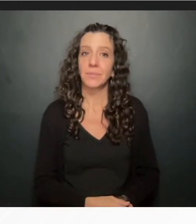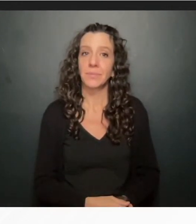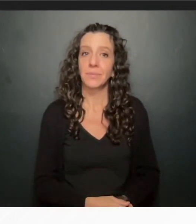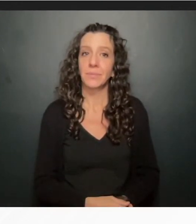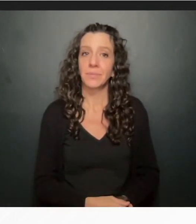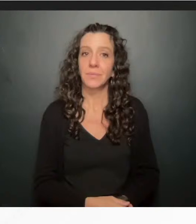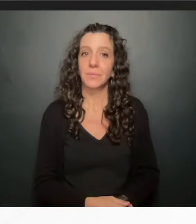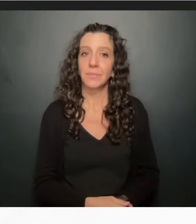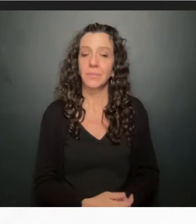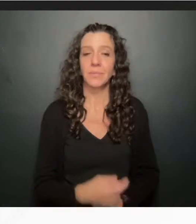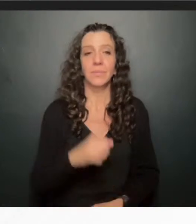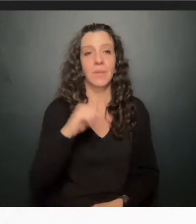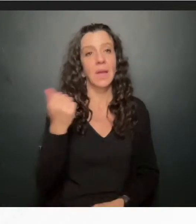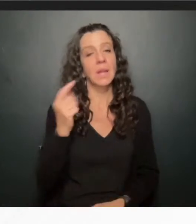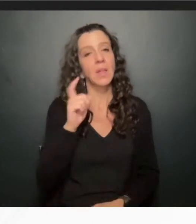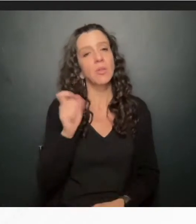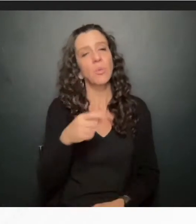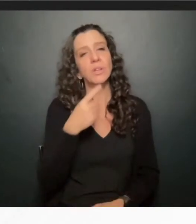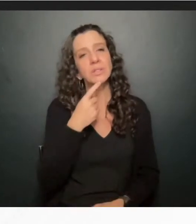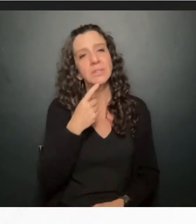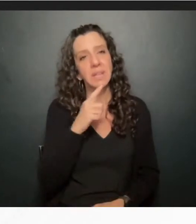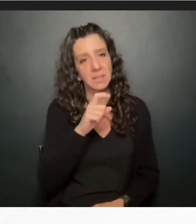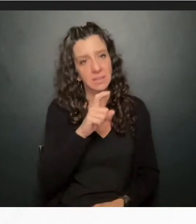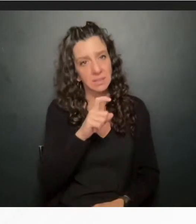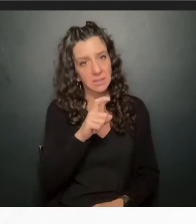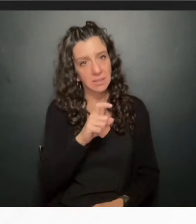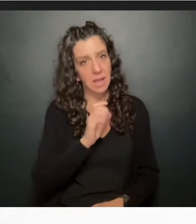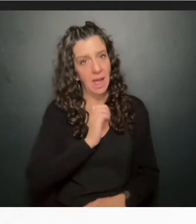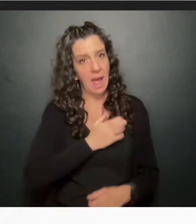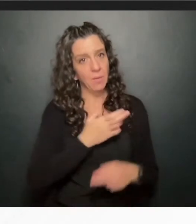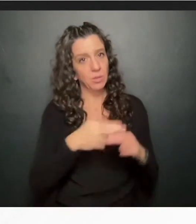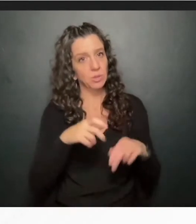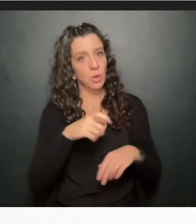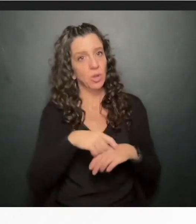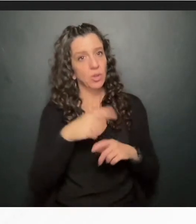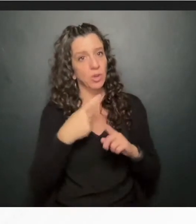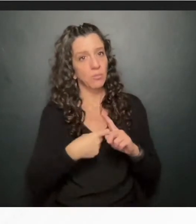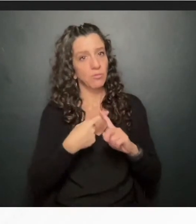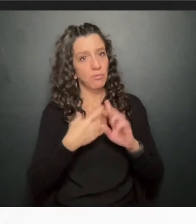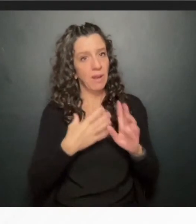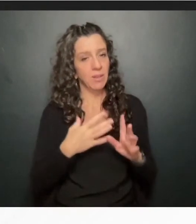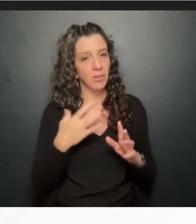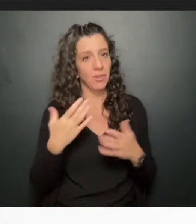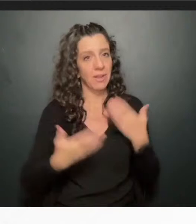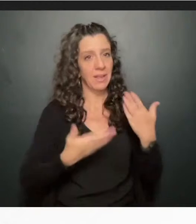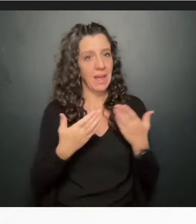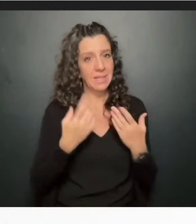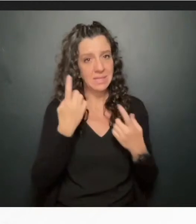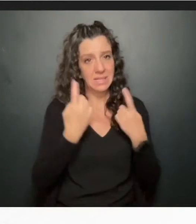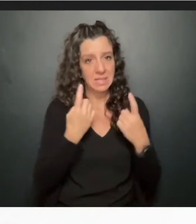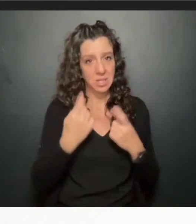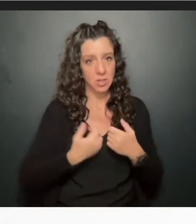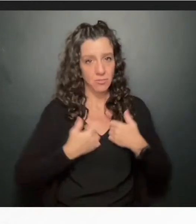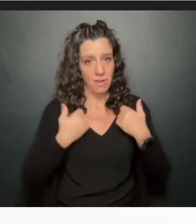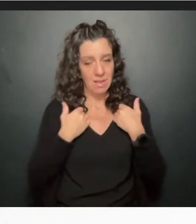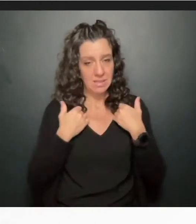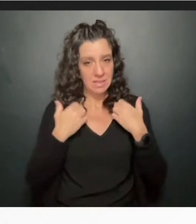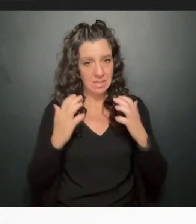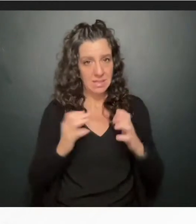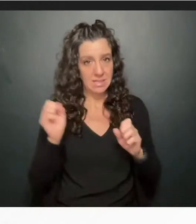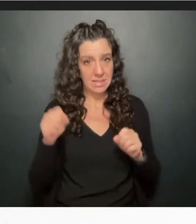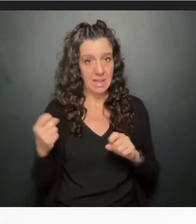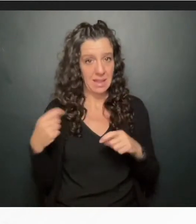So one of the questions are short-term rental guests considered to be residents? Are they allowed to enter the homes they are